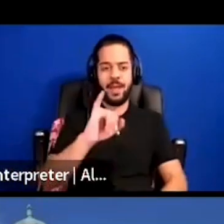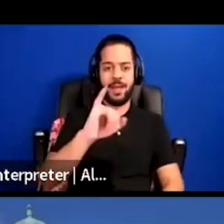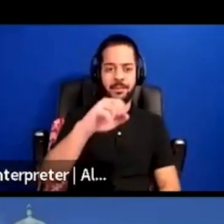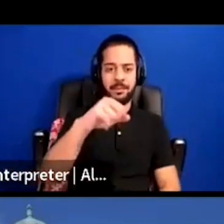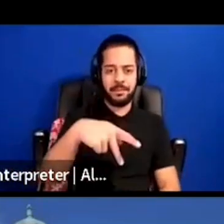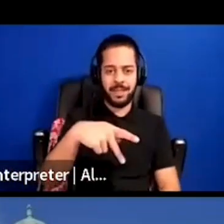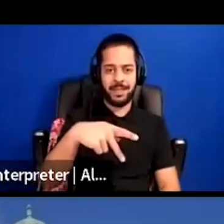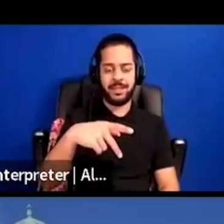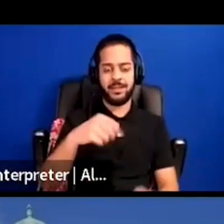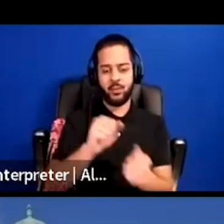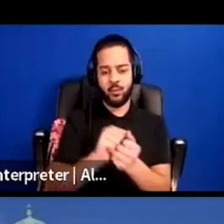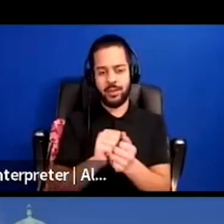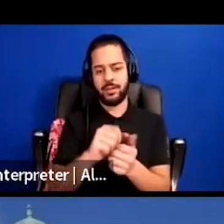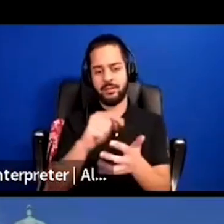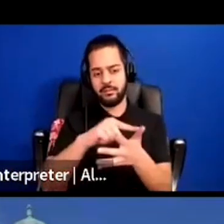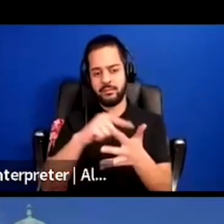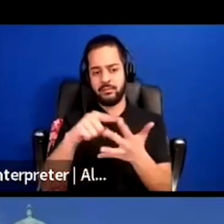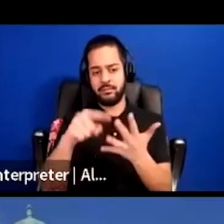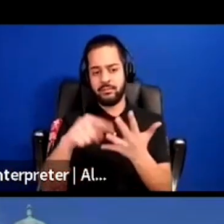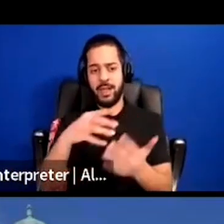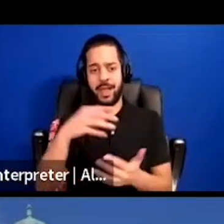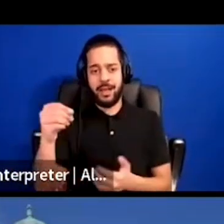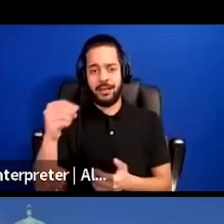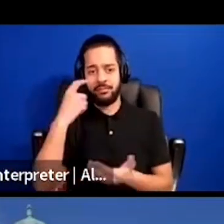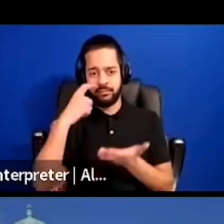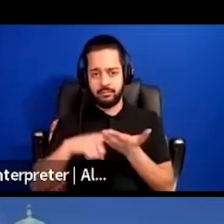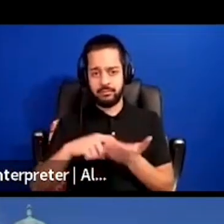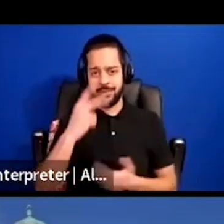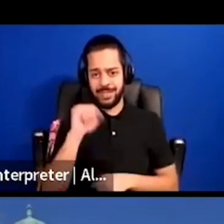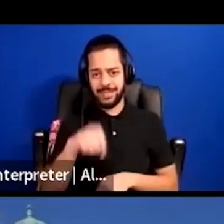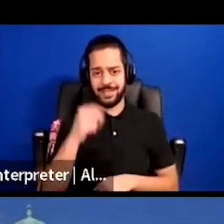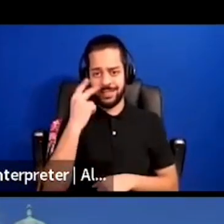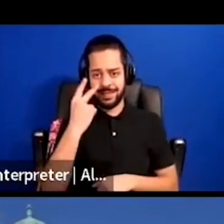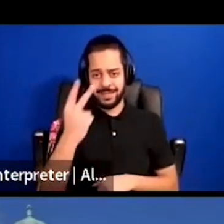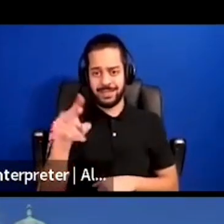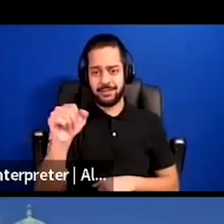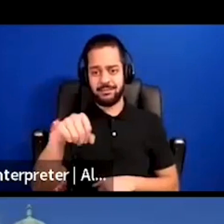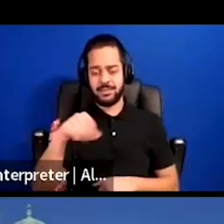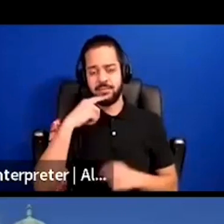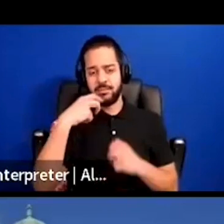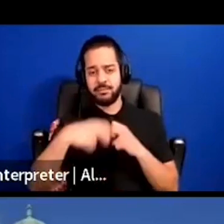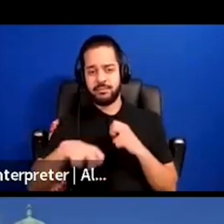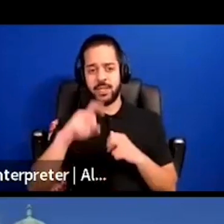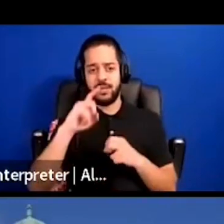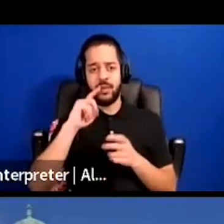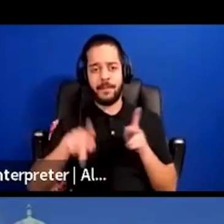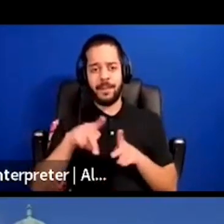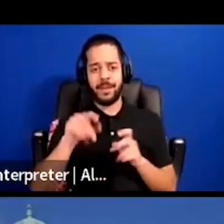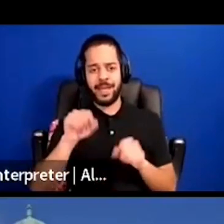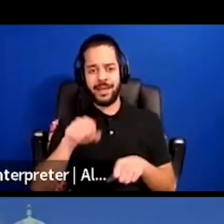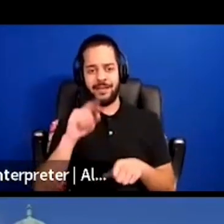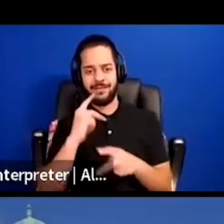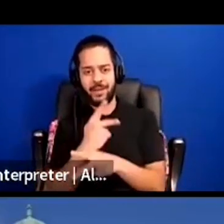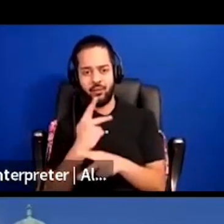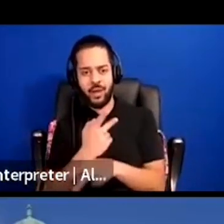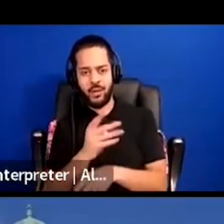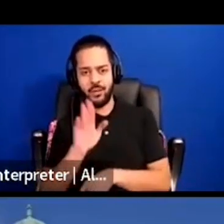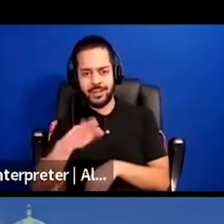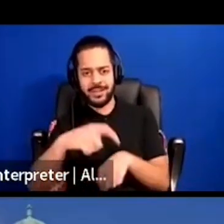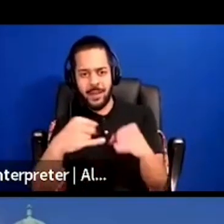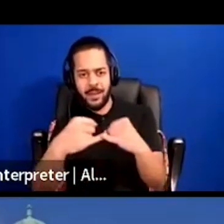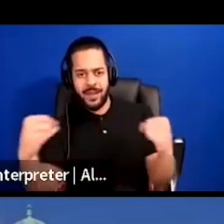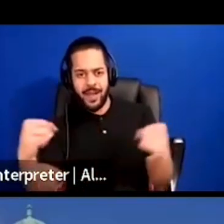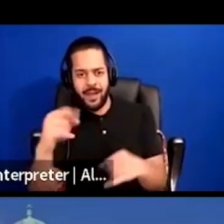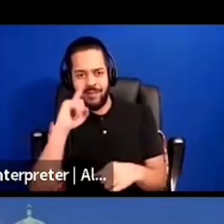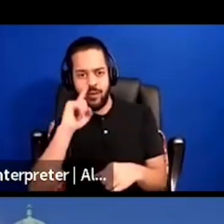the like. And I literally see that it's hard for people to figure out, well, how much time does it really take to get this